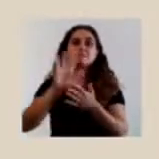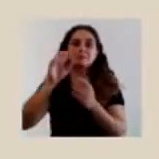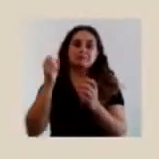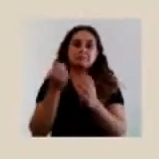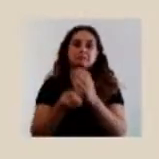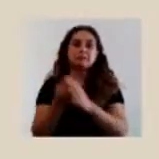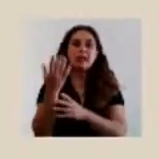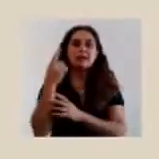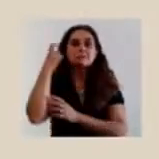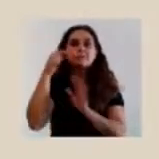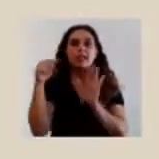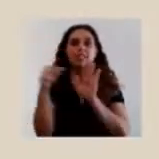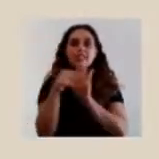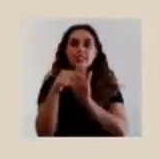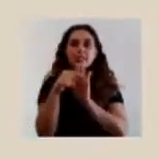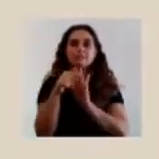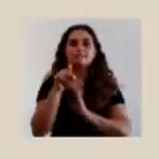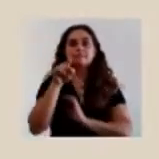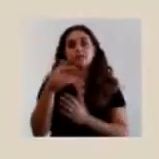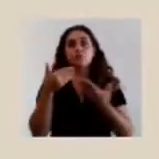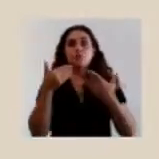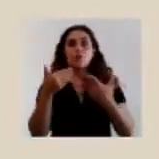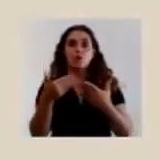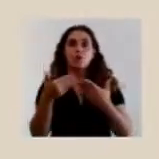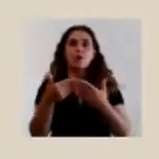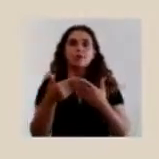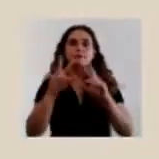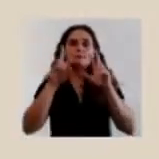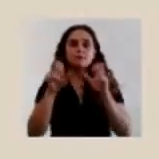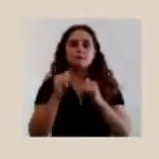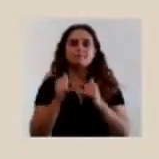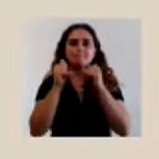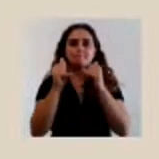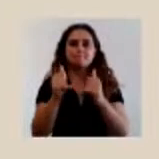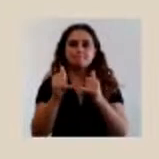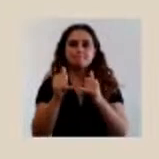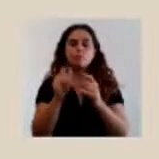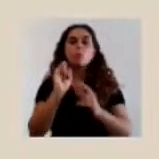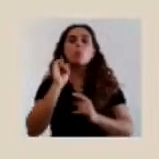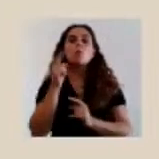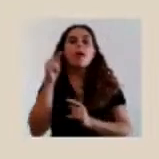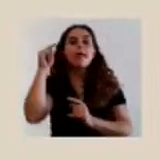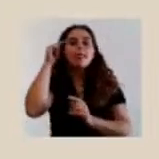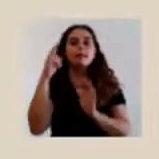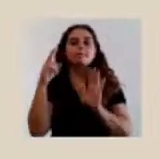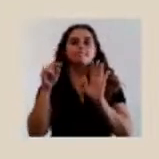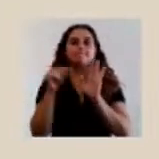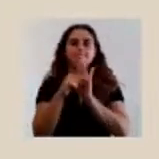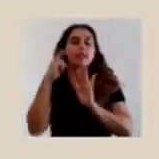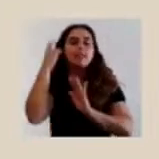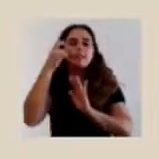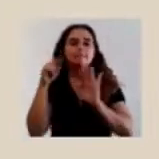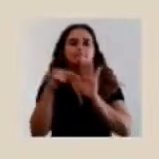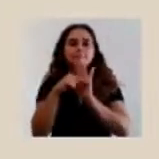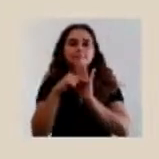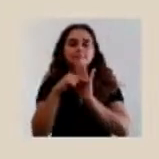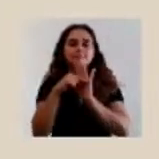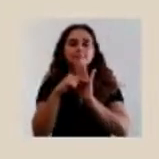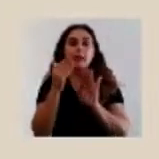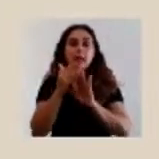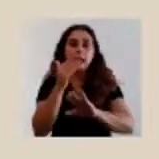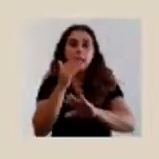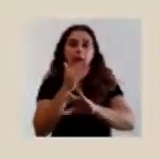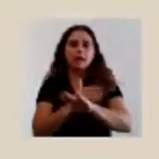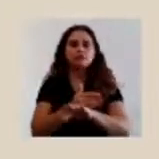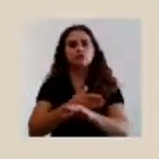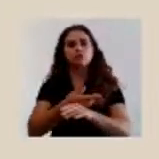formation of biases. This now brings me to our next point. What is bias? Before I get to the formal